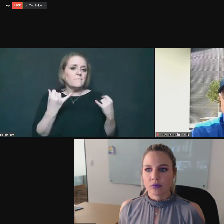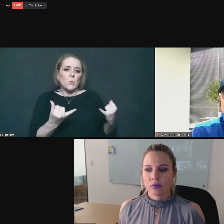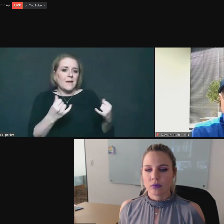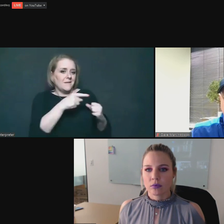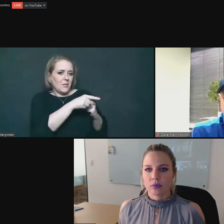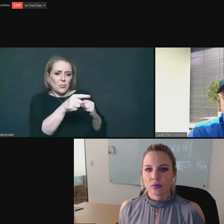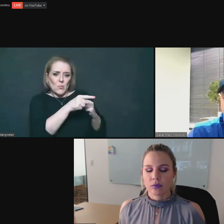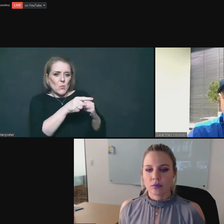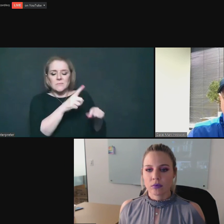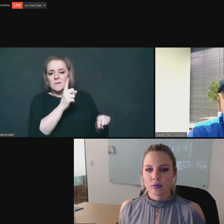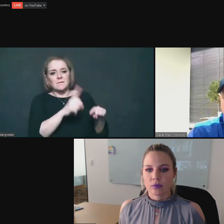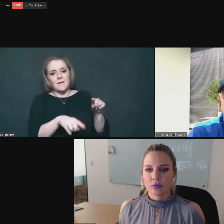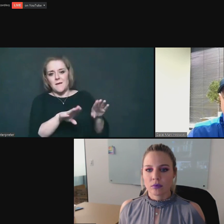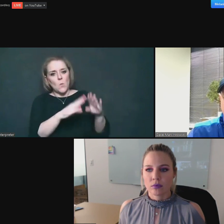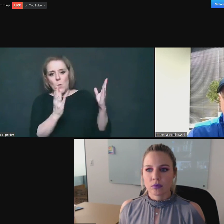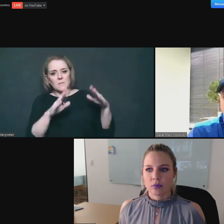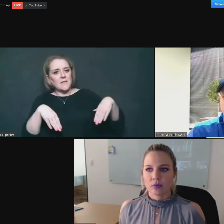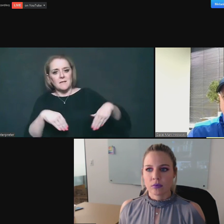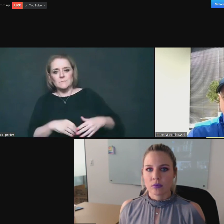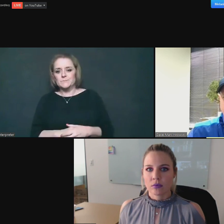open.